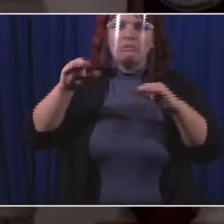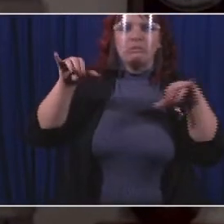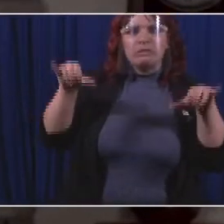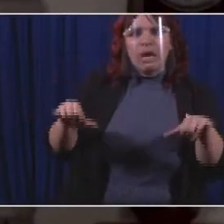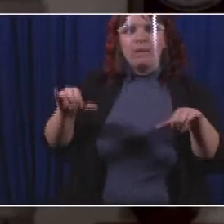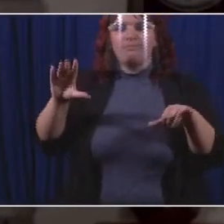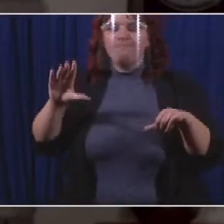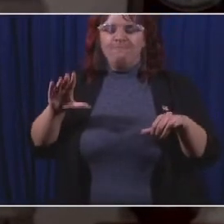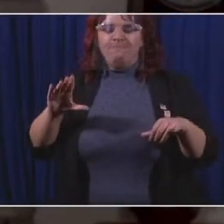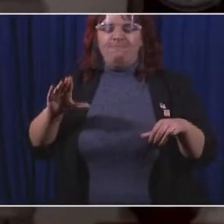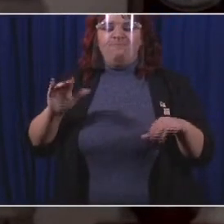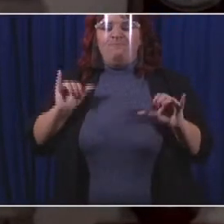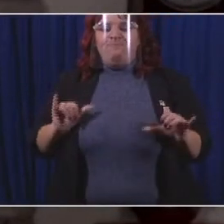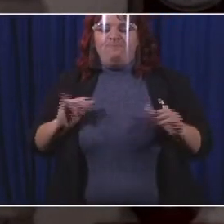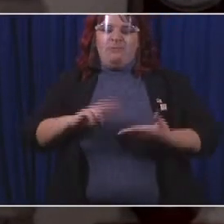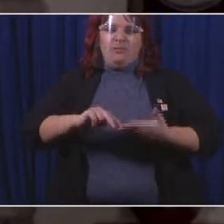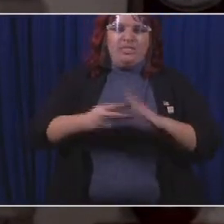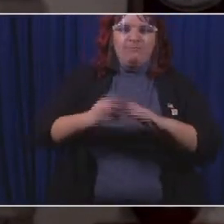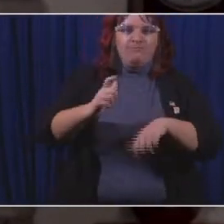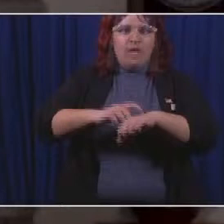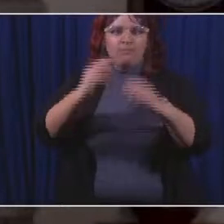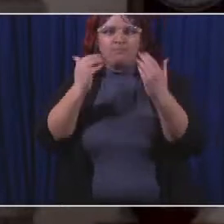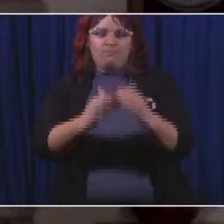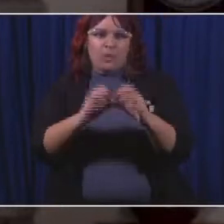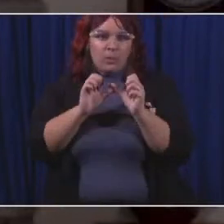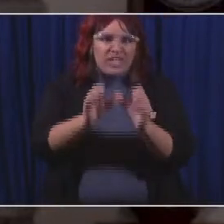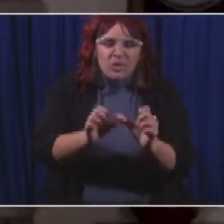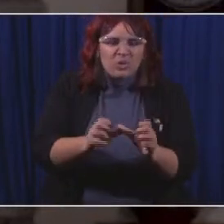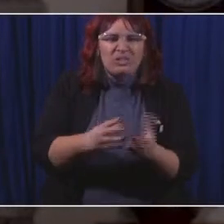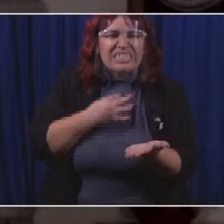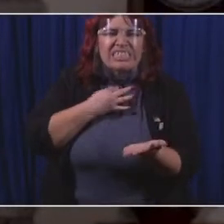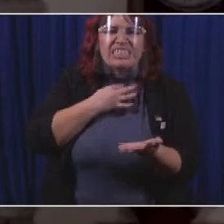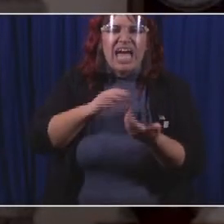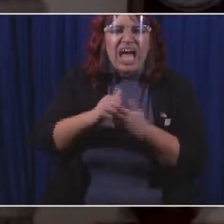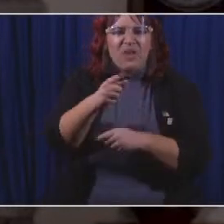Well, John, it's a very good question. It's a legitimate question.